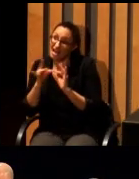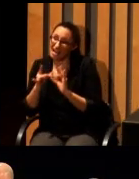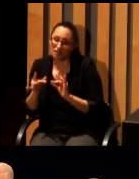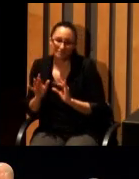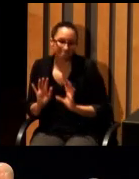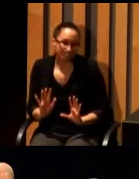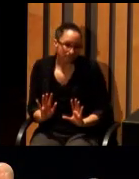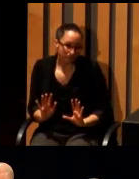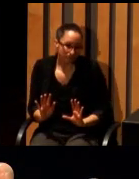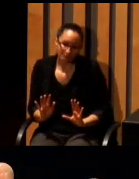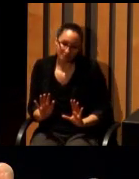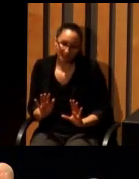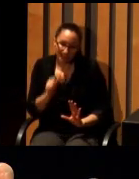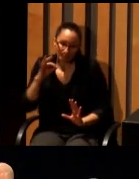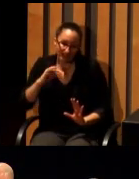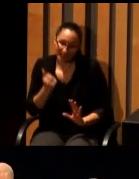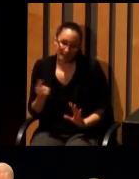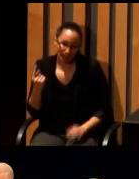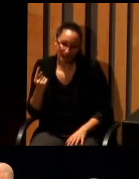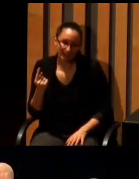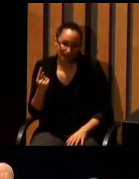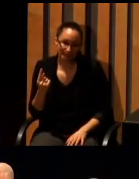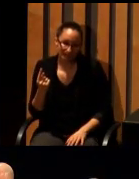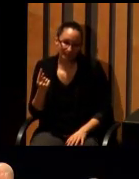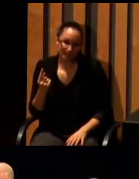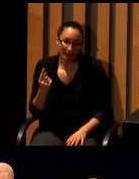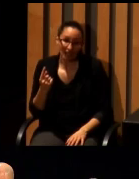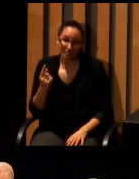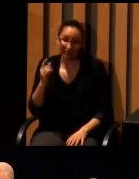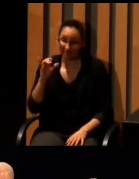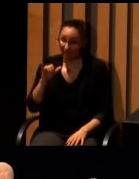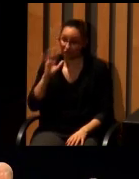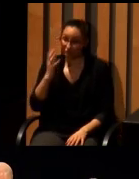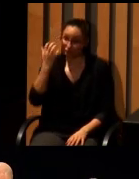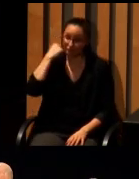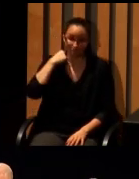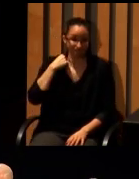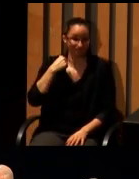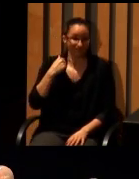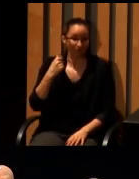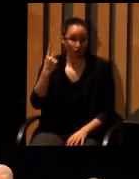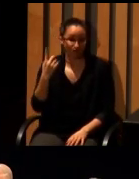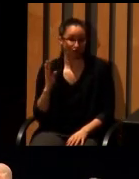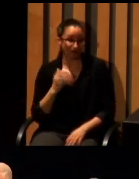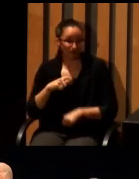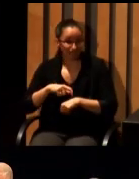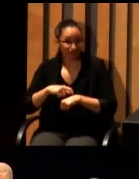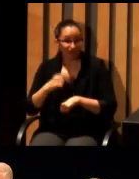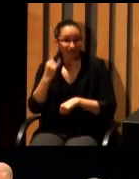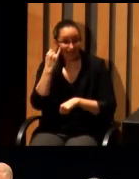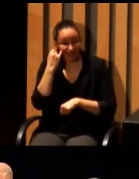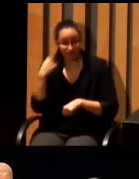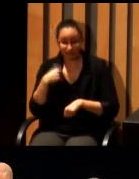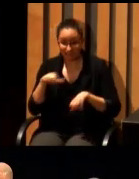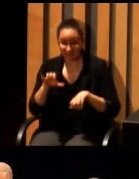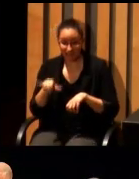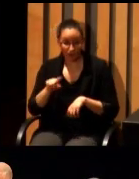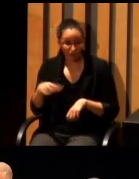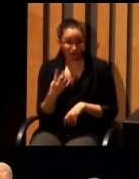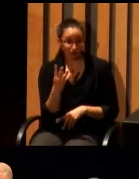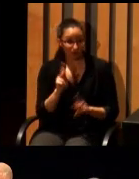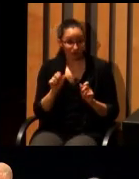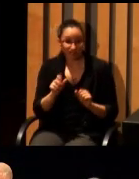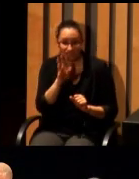really very good for anyone. It's sort of, that's a quarter of our collective time, right? Yeah. If four of us did it, only four people would talk. We'd rather hear more